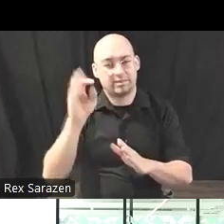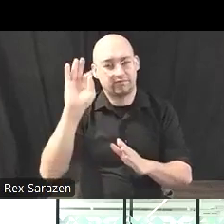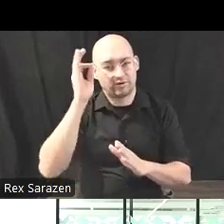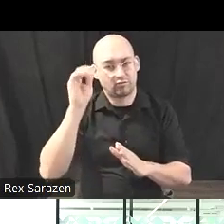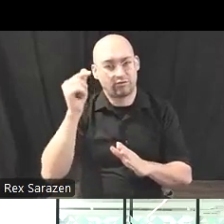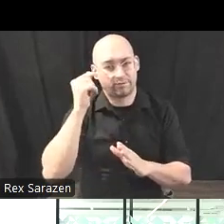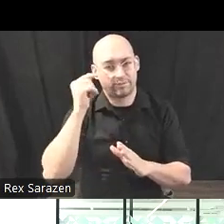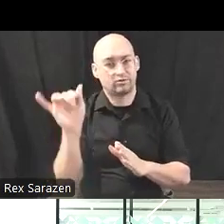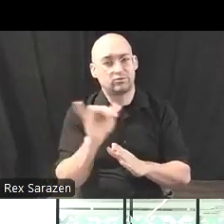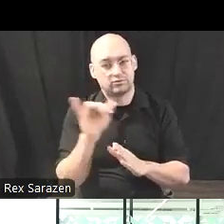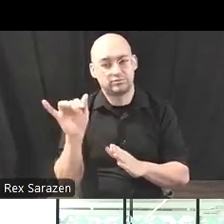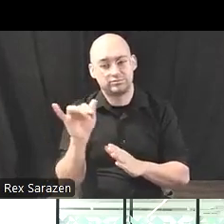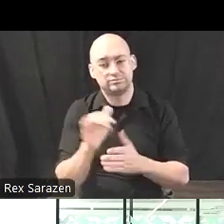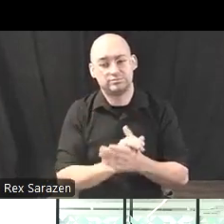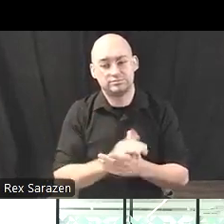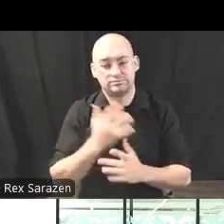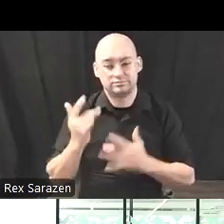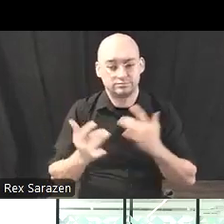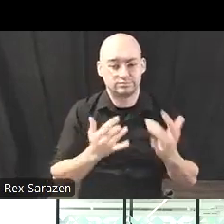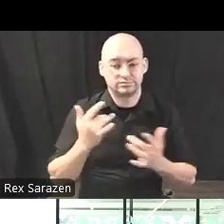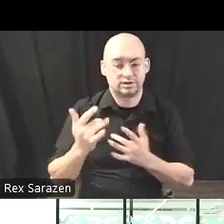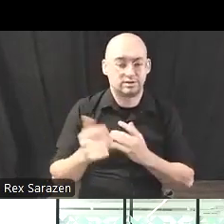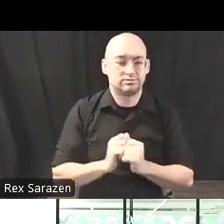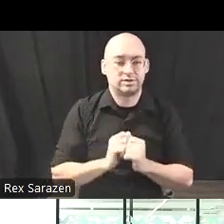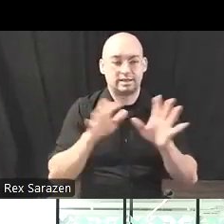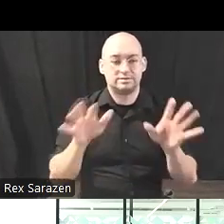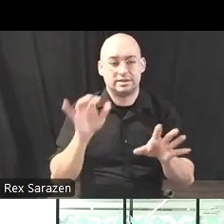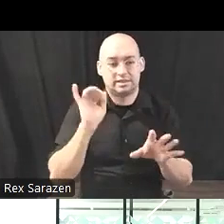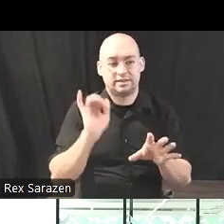we are excited to release that